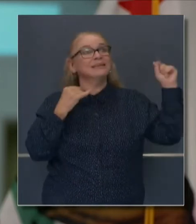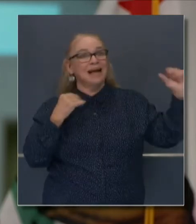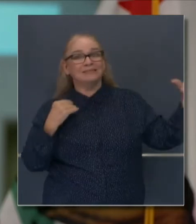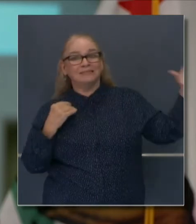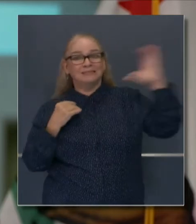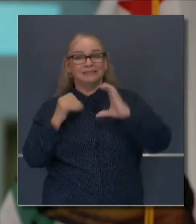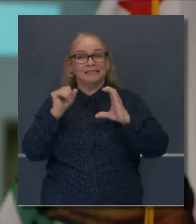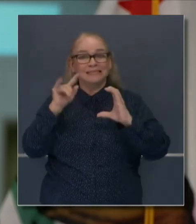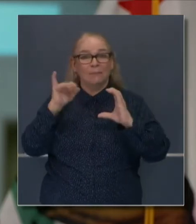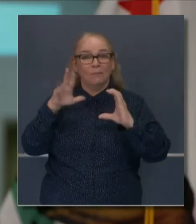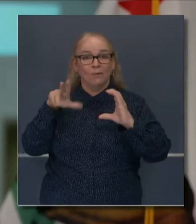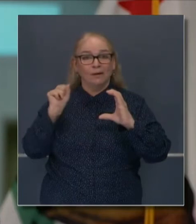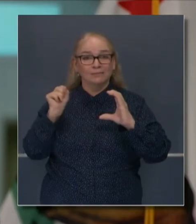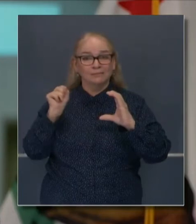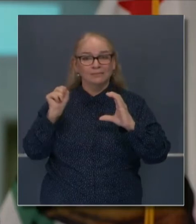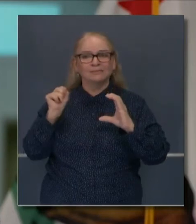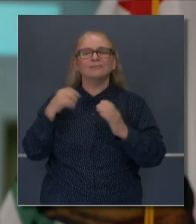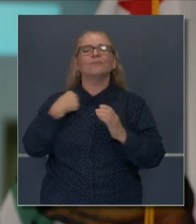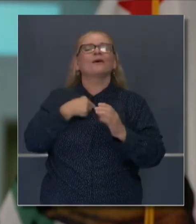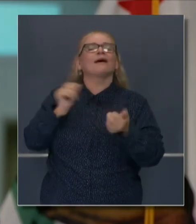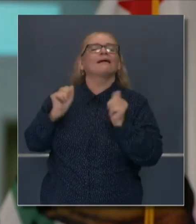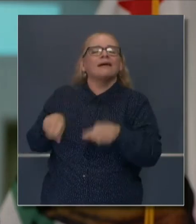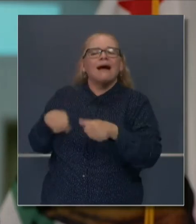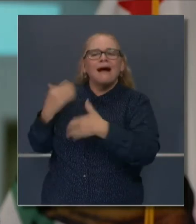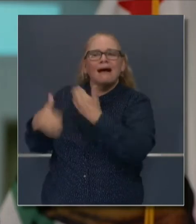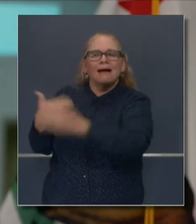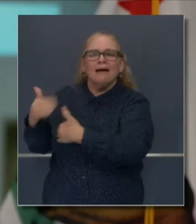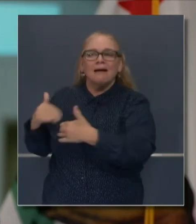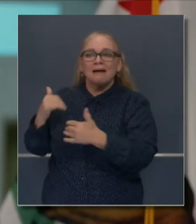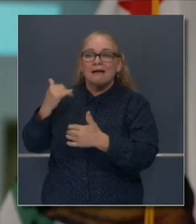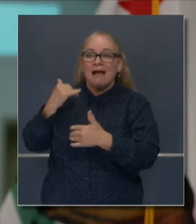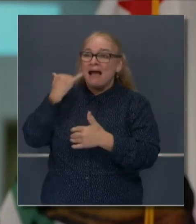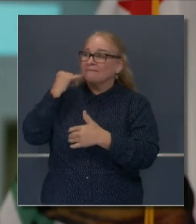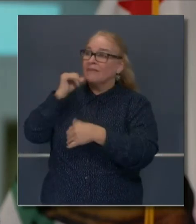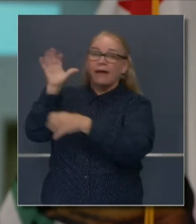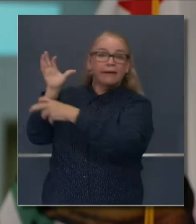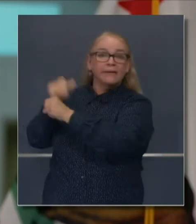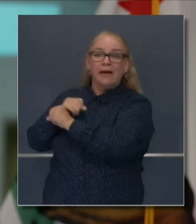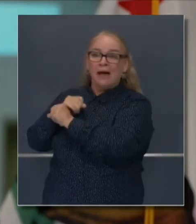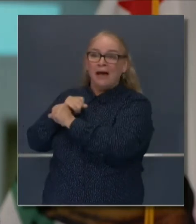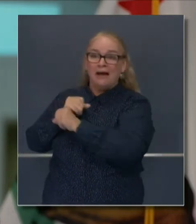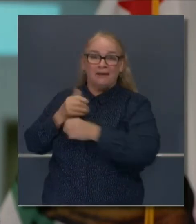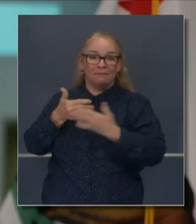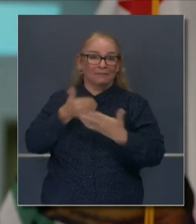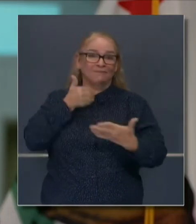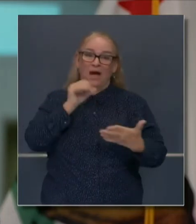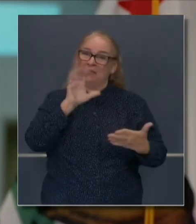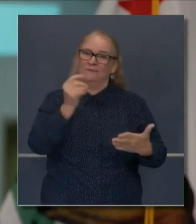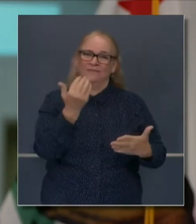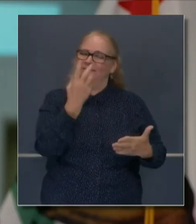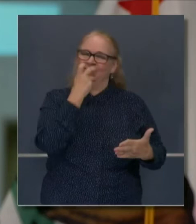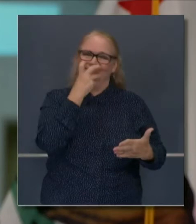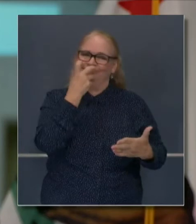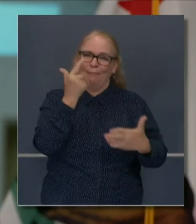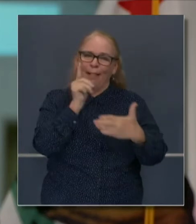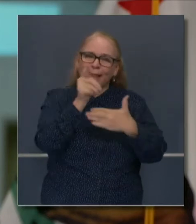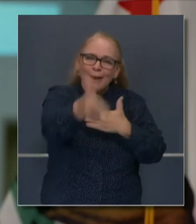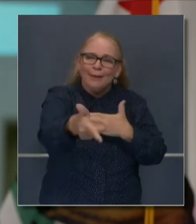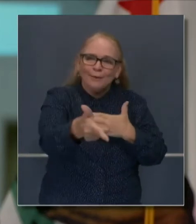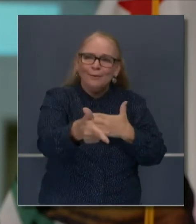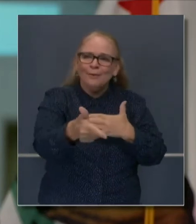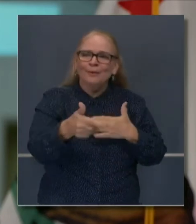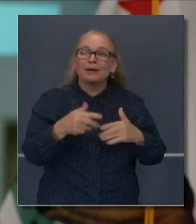least, that may not occur before the 15th, though we'll see. And so those cuts will remain in